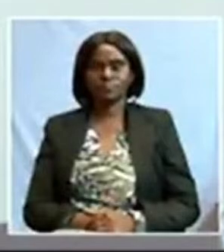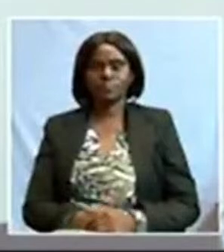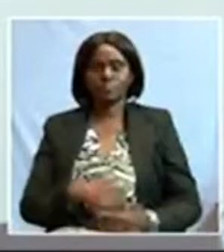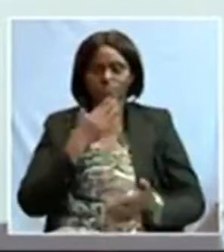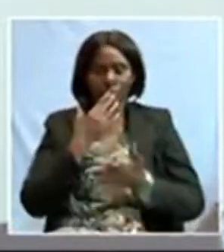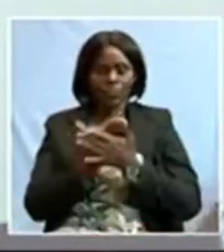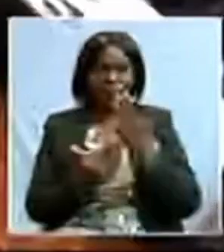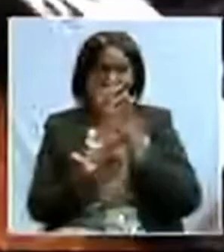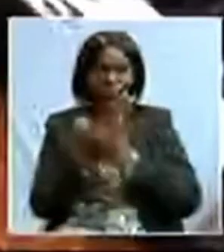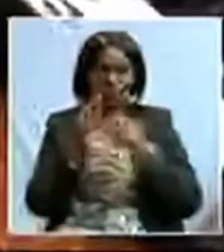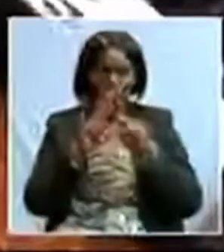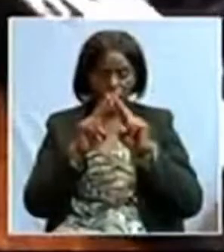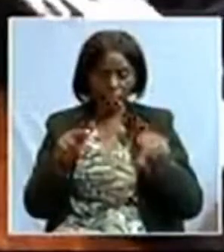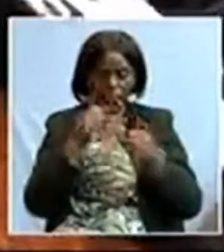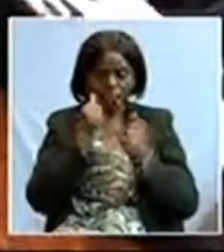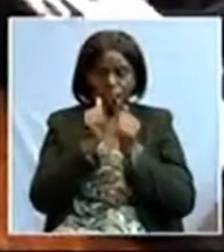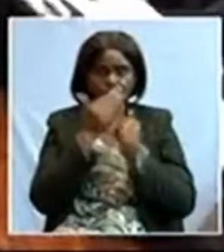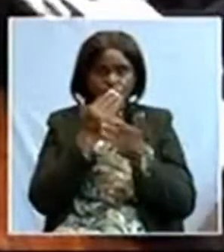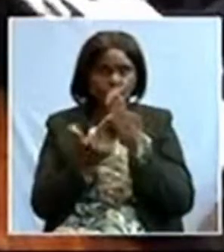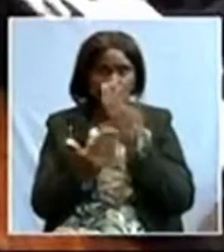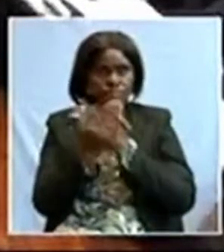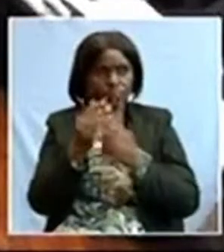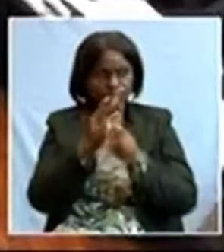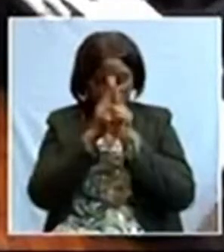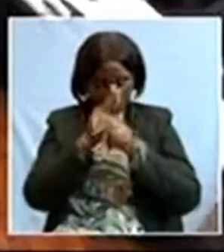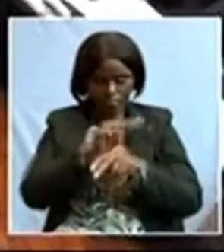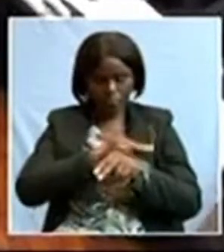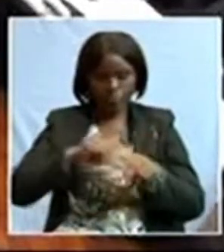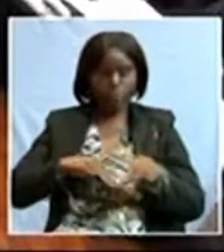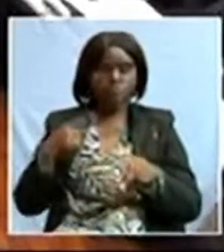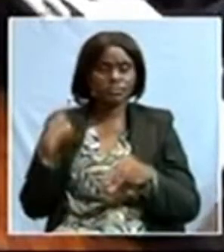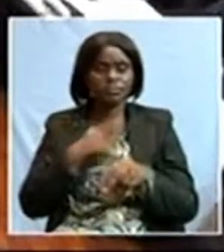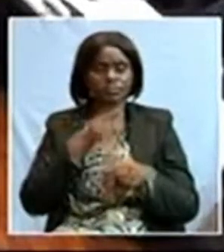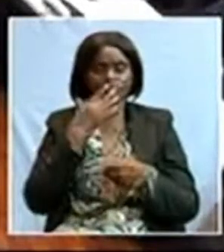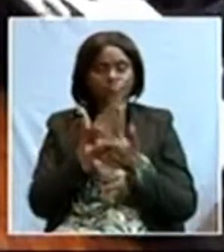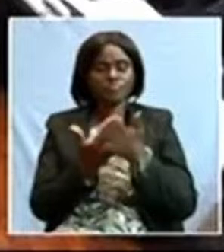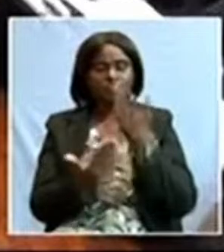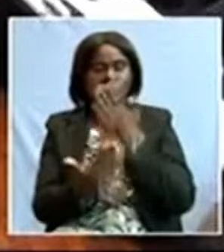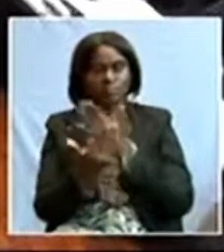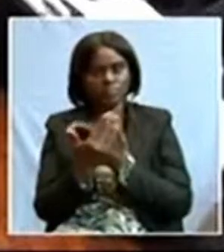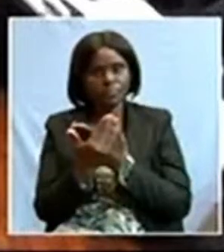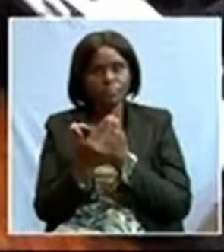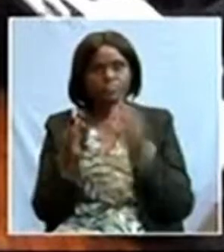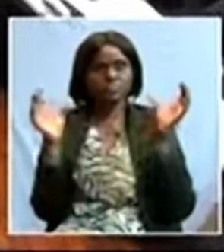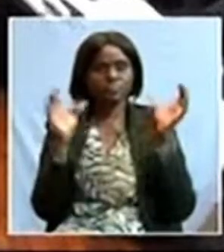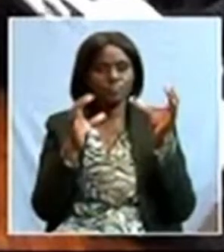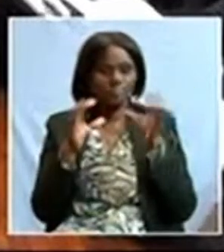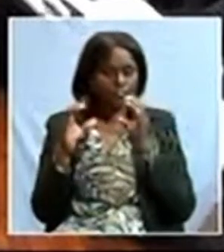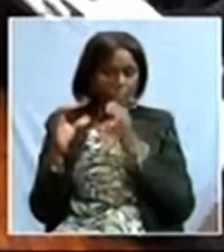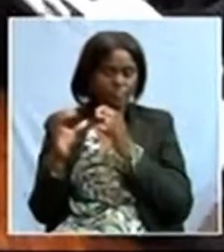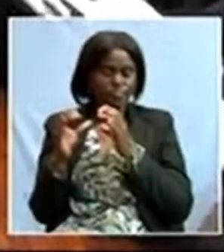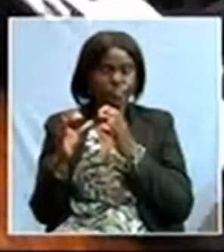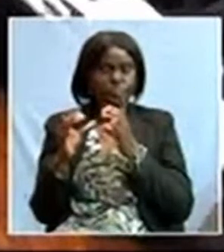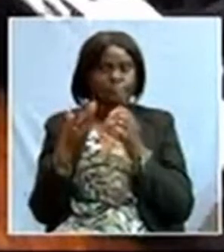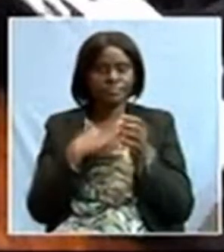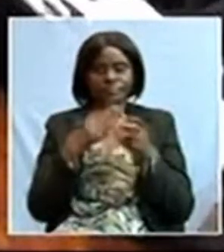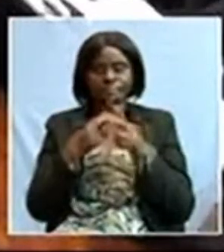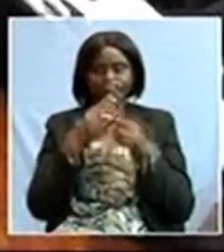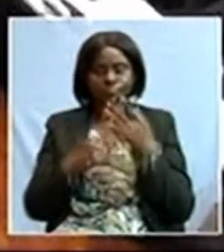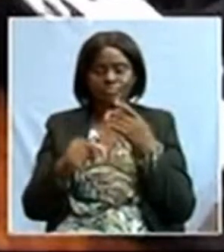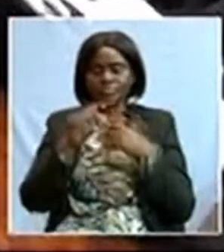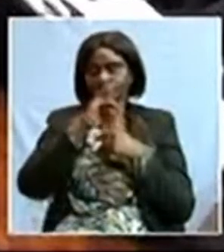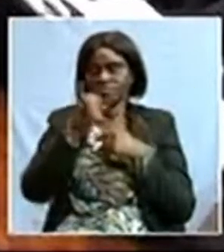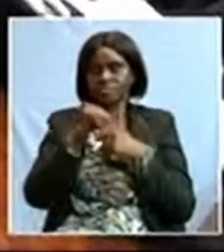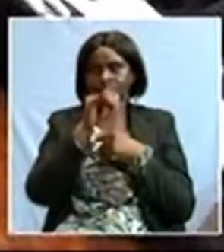Good morning, Chair, and good morning, Honorable Members of Parliament, and good morning, Council. My name is